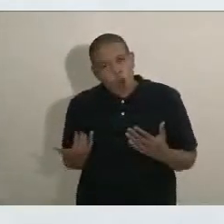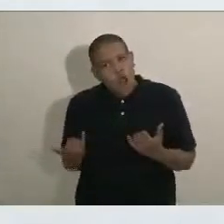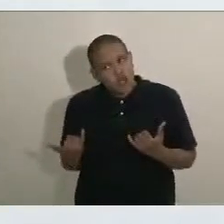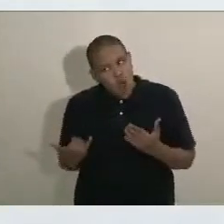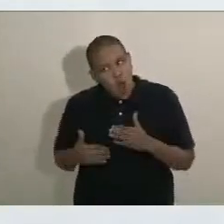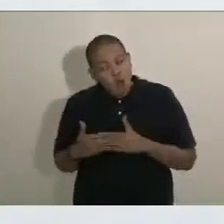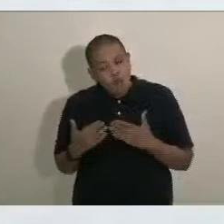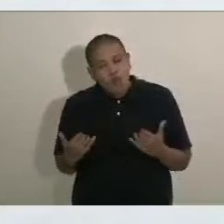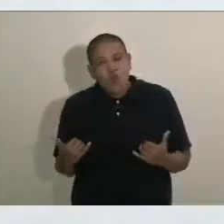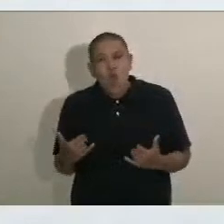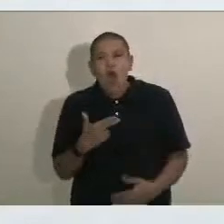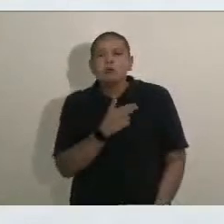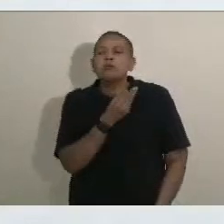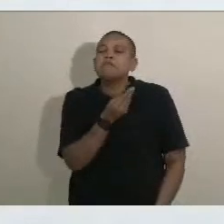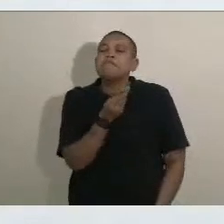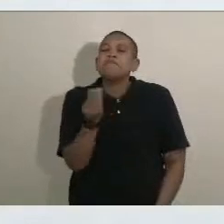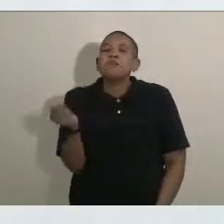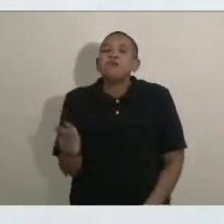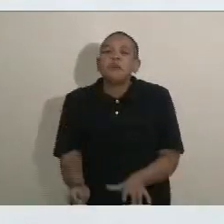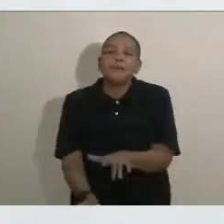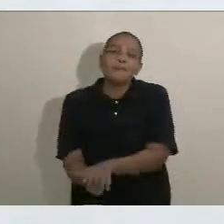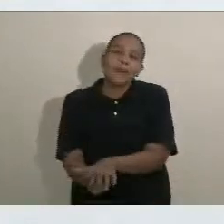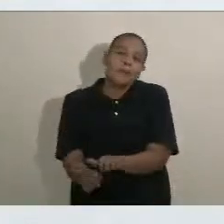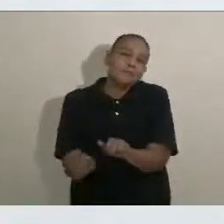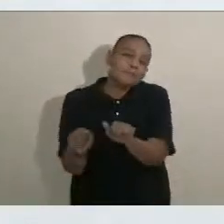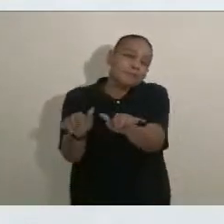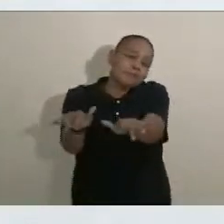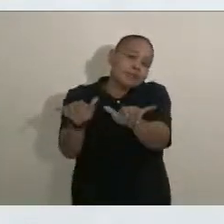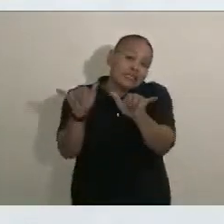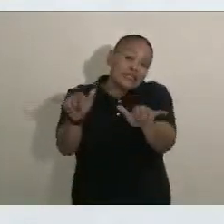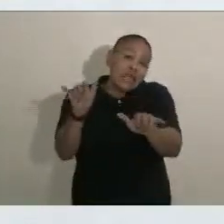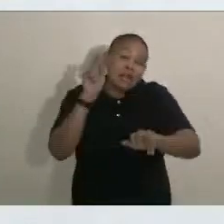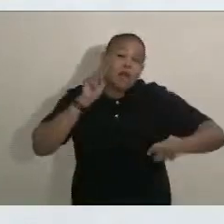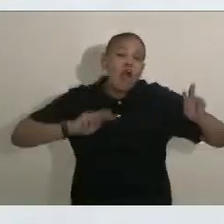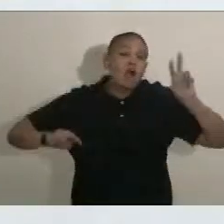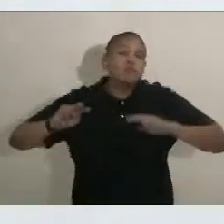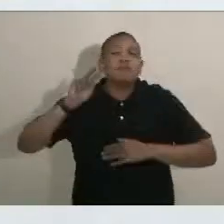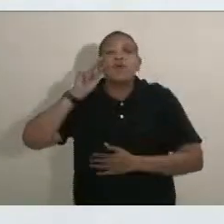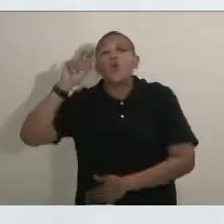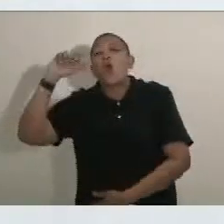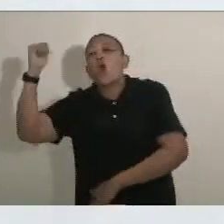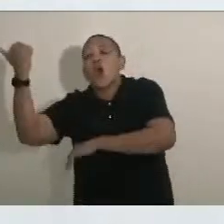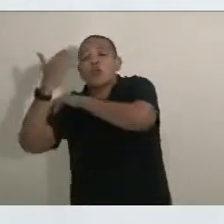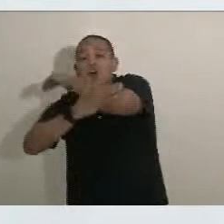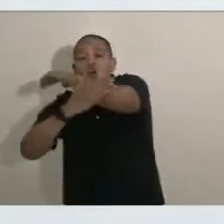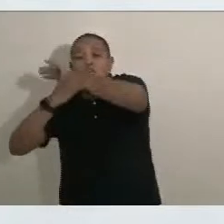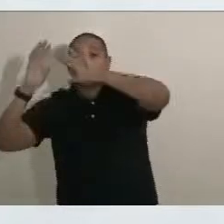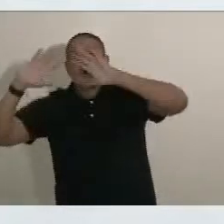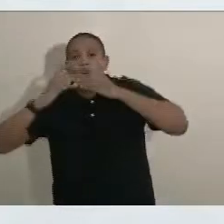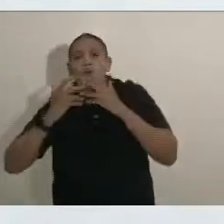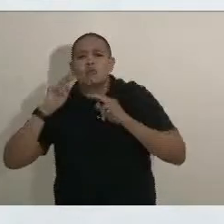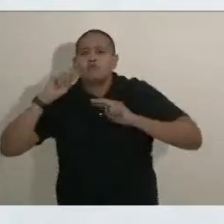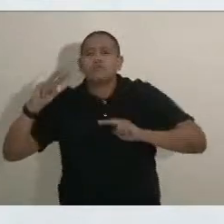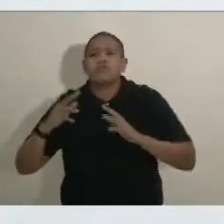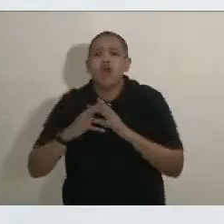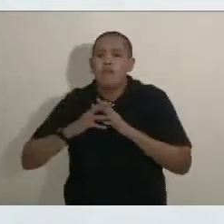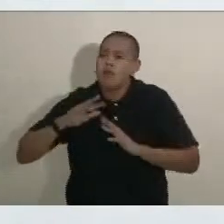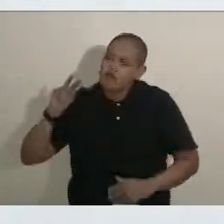going at a slow rate. And this is a similar observation when we look at other countries throughout the world, including the